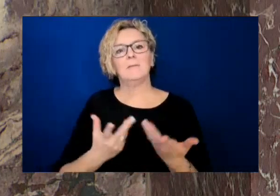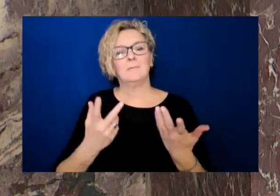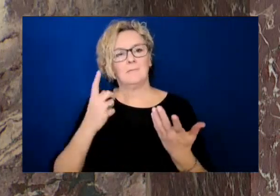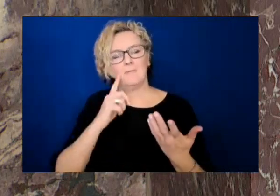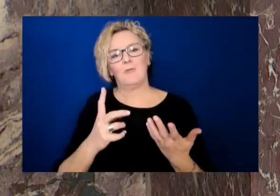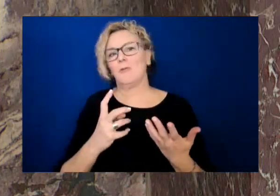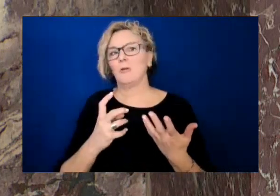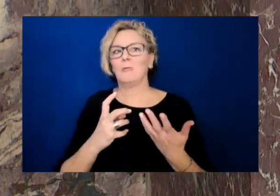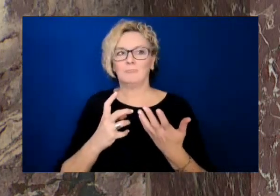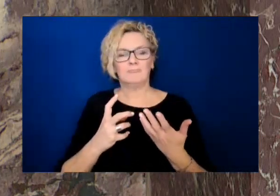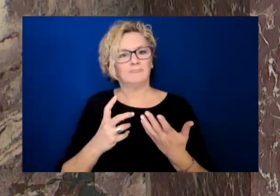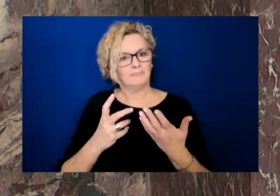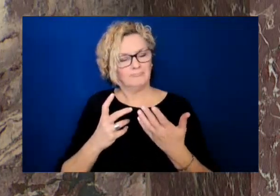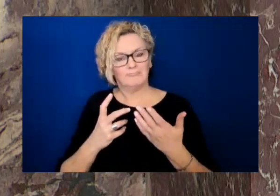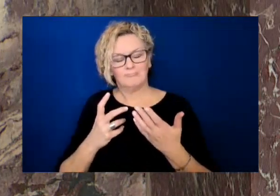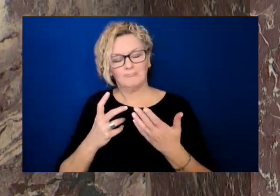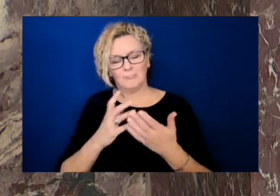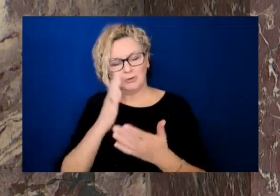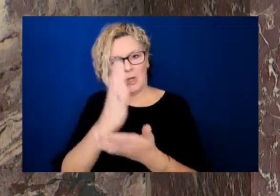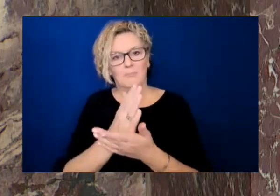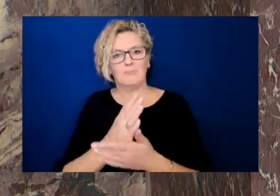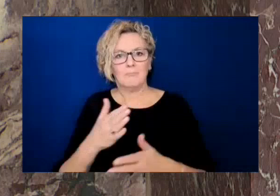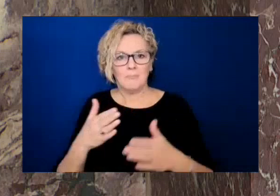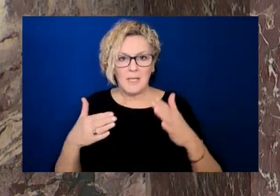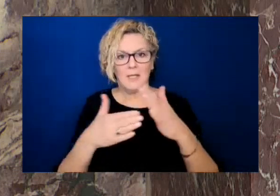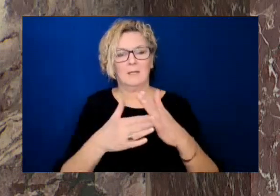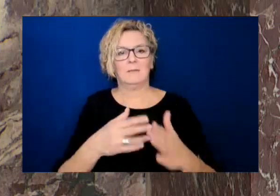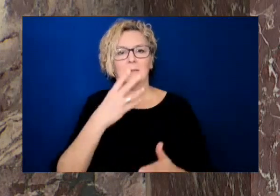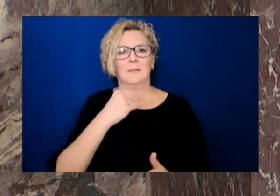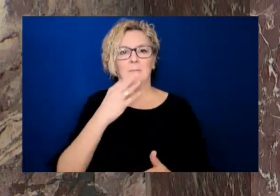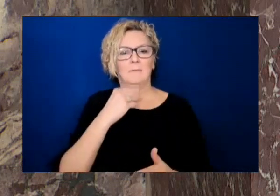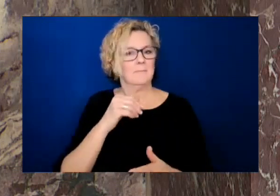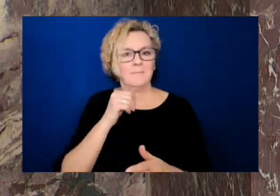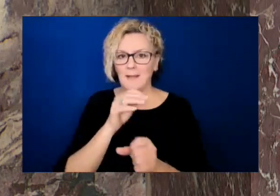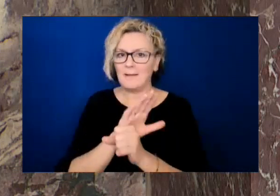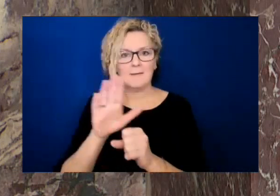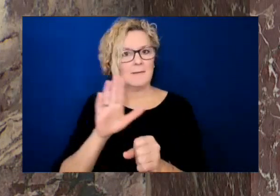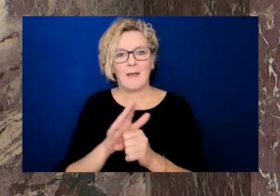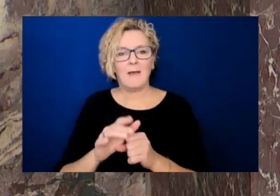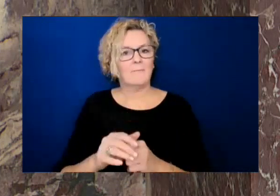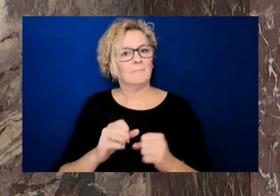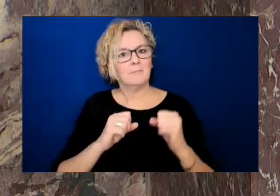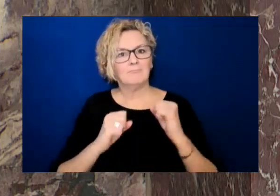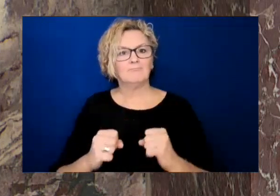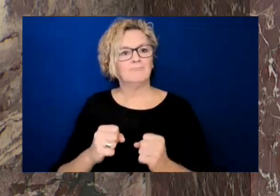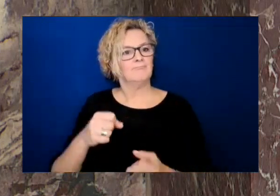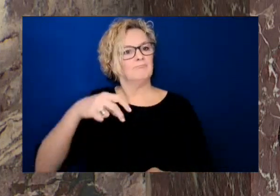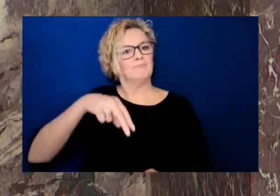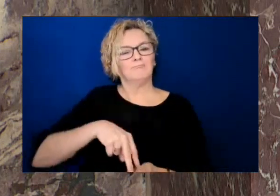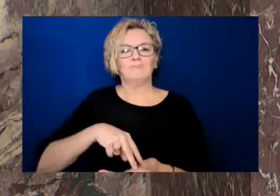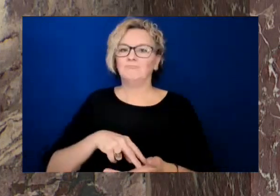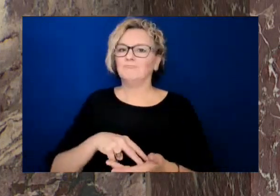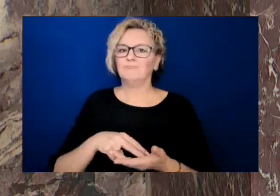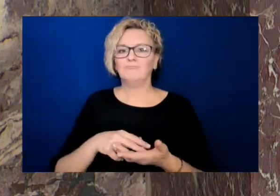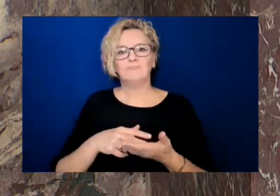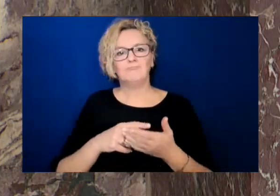The Premier needs to reflect on that, and I know he knows, as we've raised in question